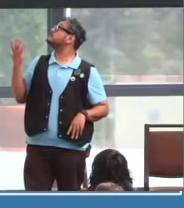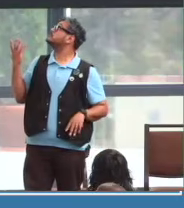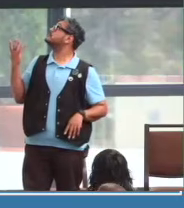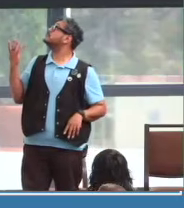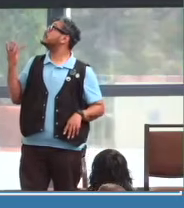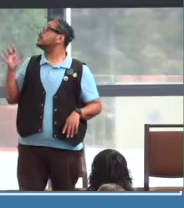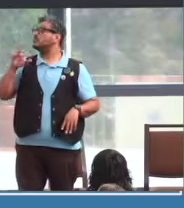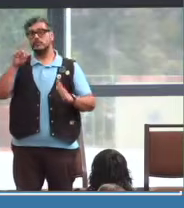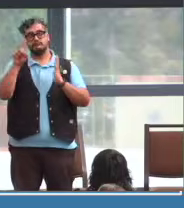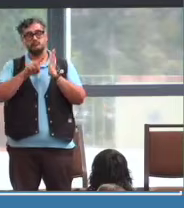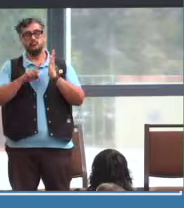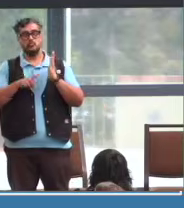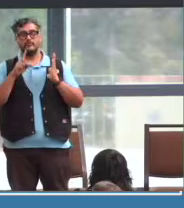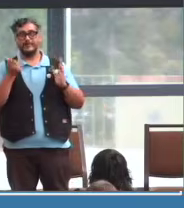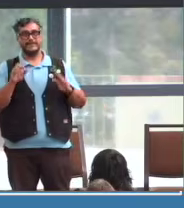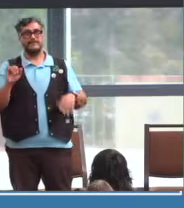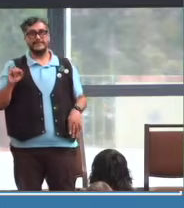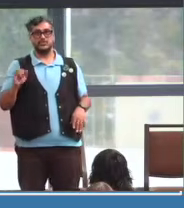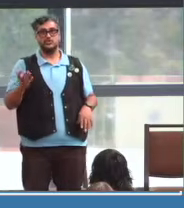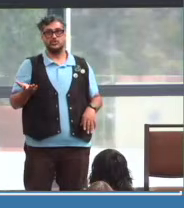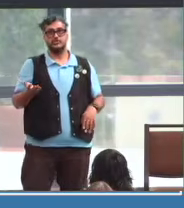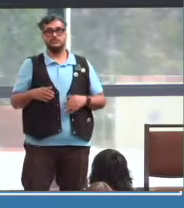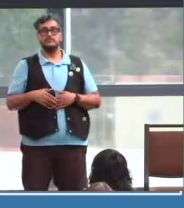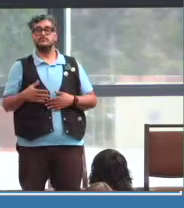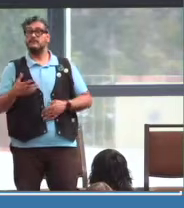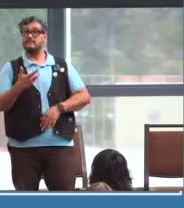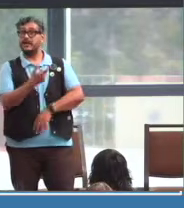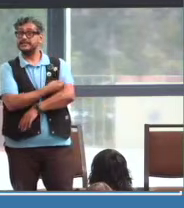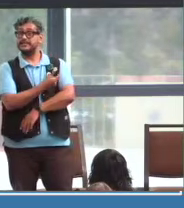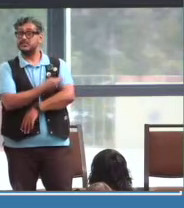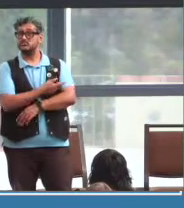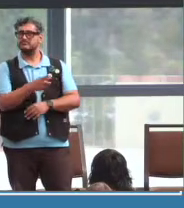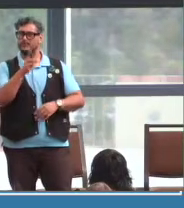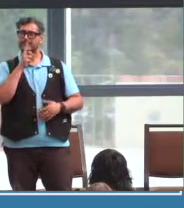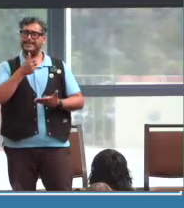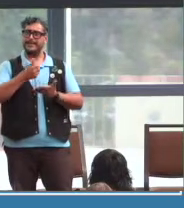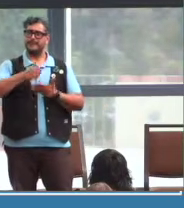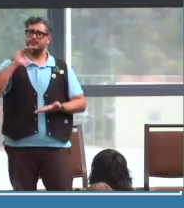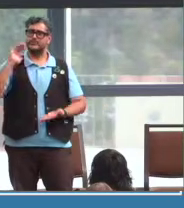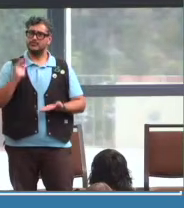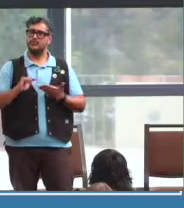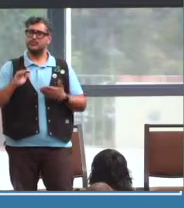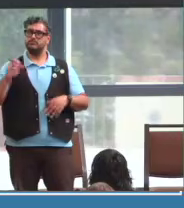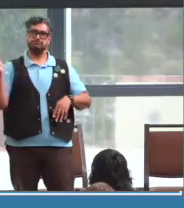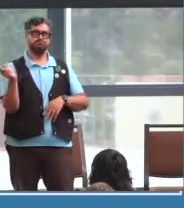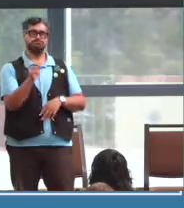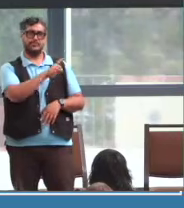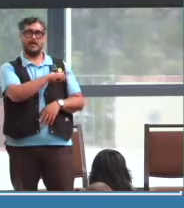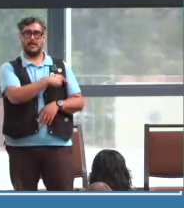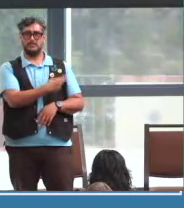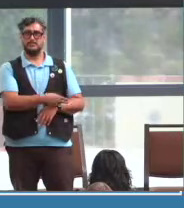we screen for infections, and vaccinations have really helped reduce hospitalizations in a lot of our